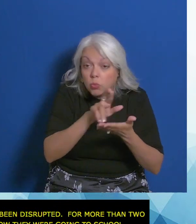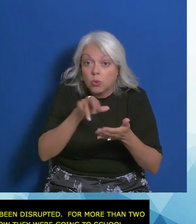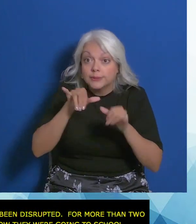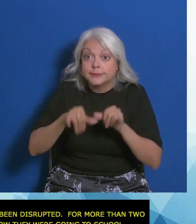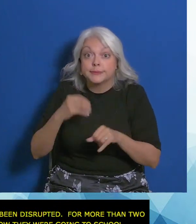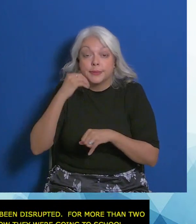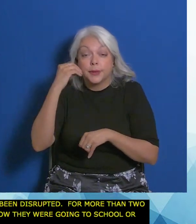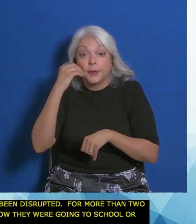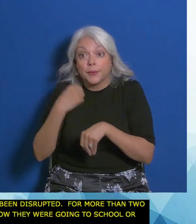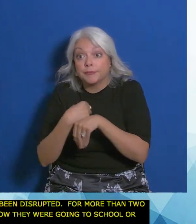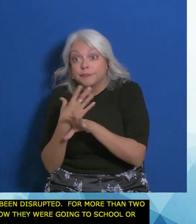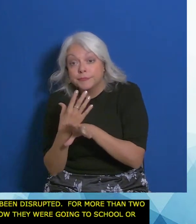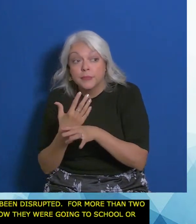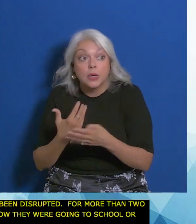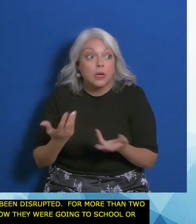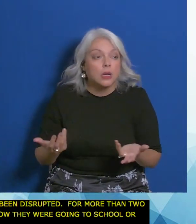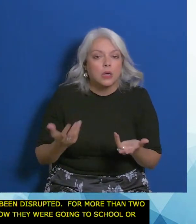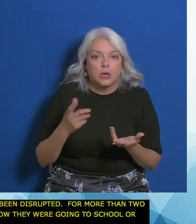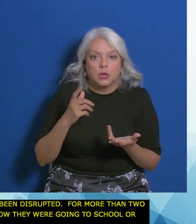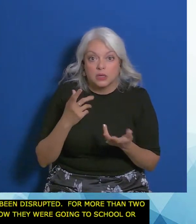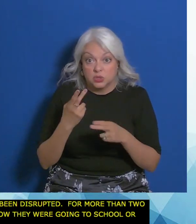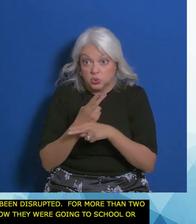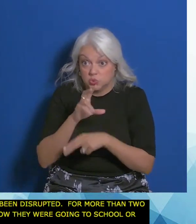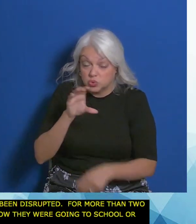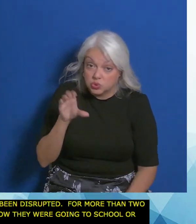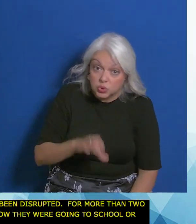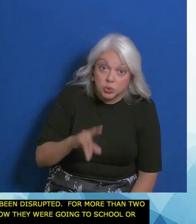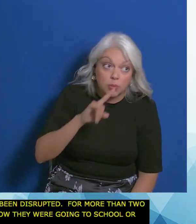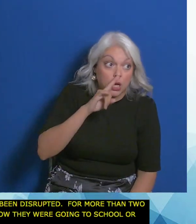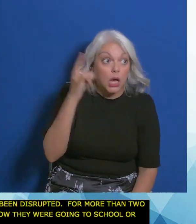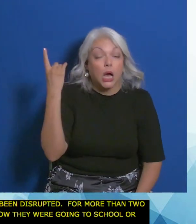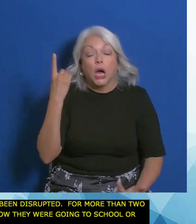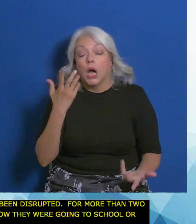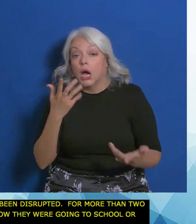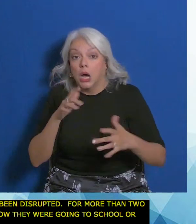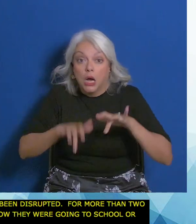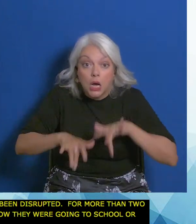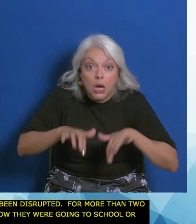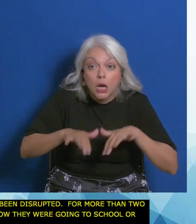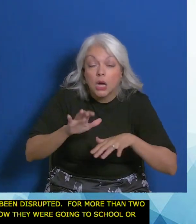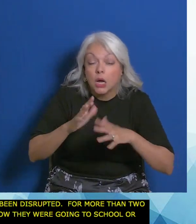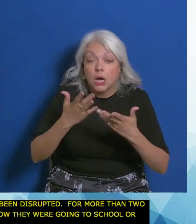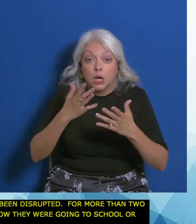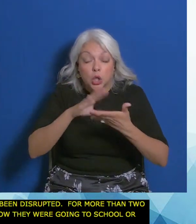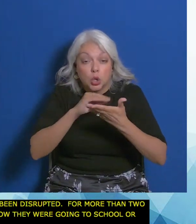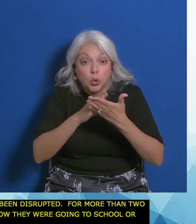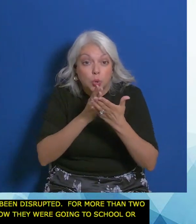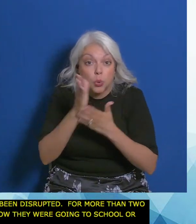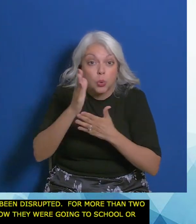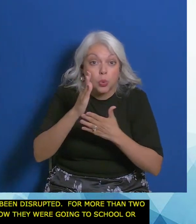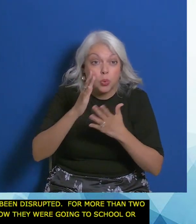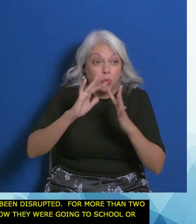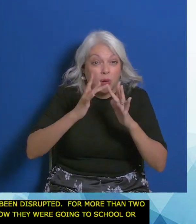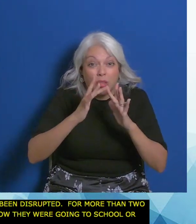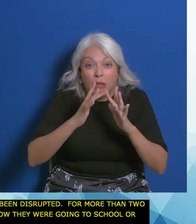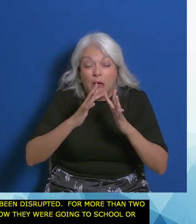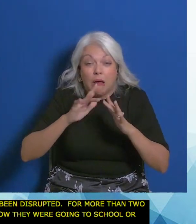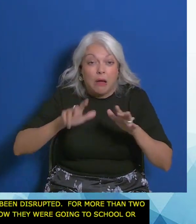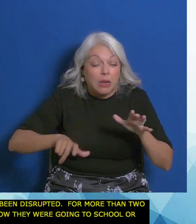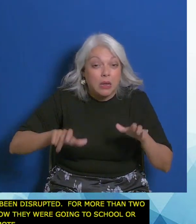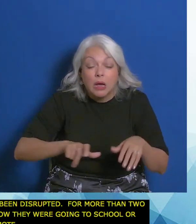home, having to use Zoom, trying to get an education